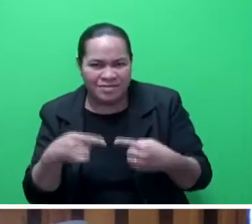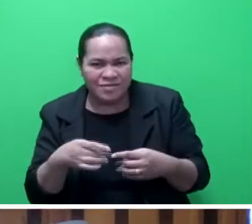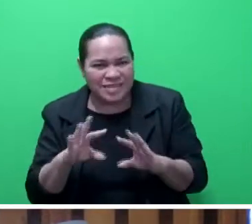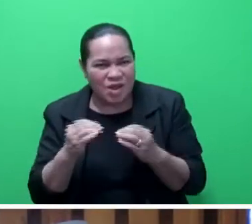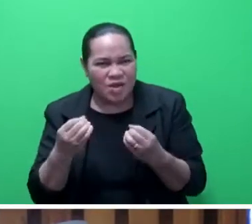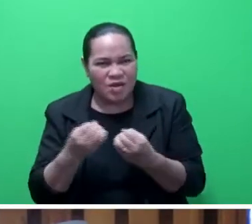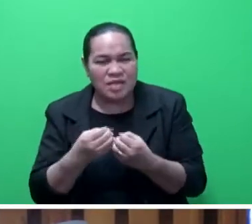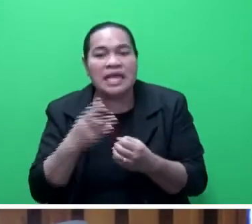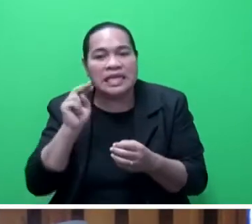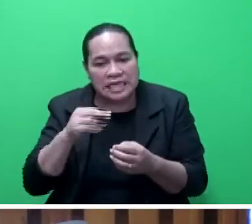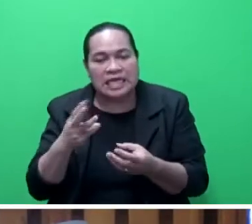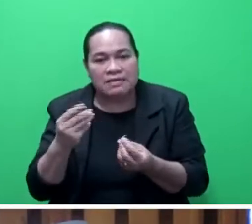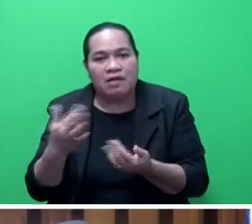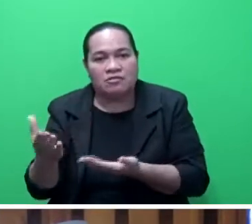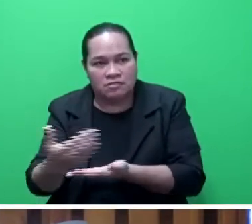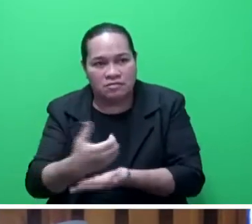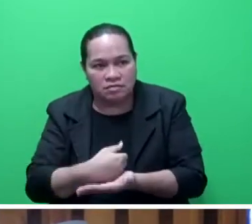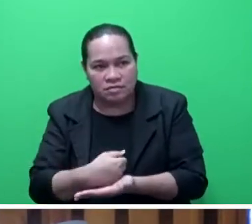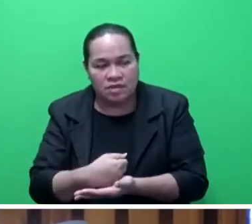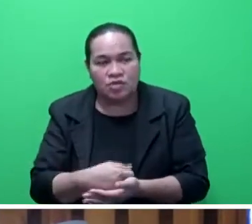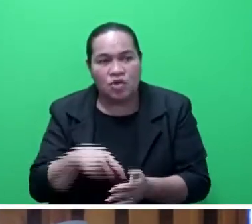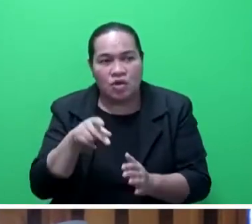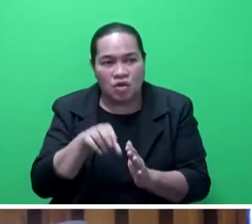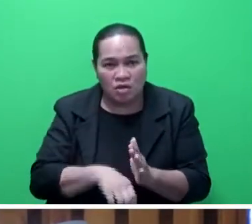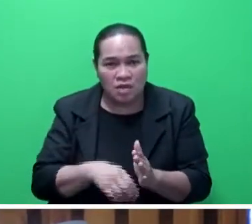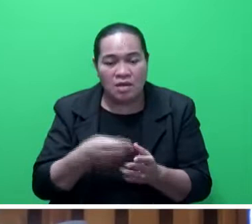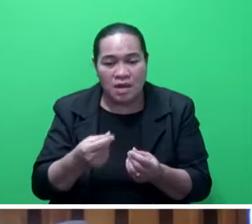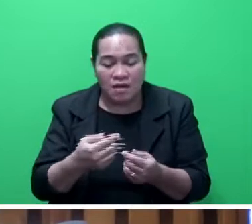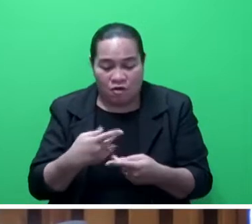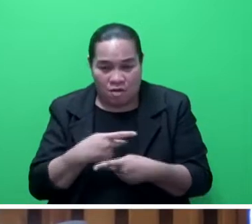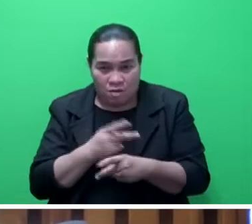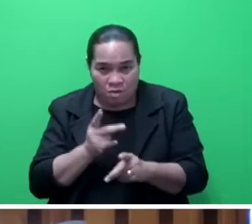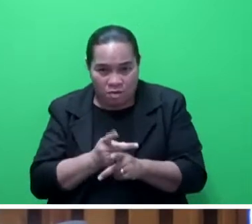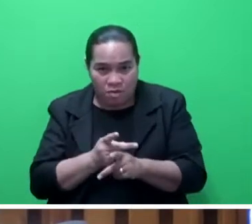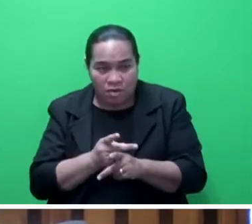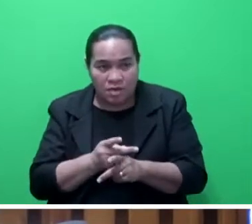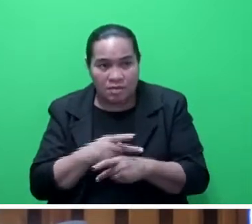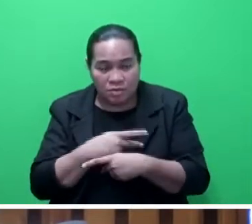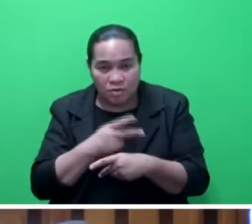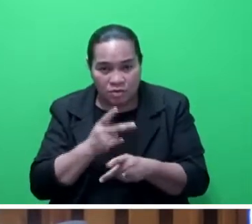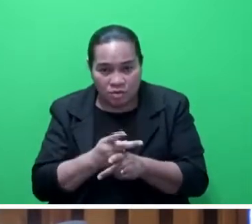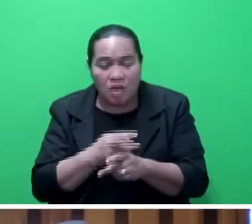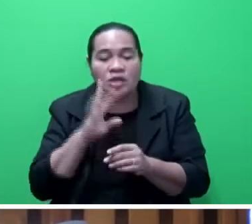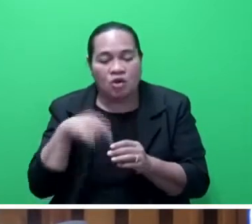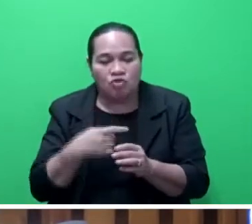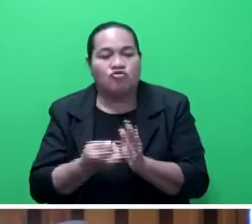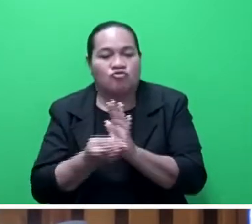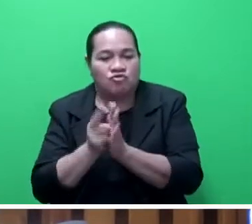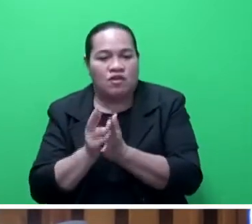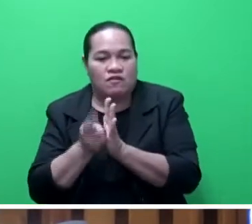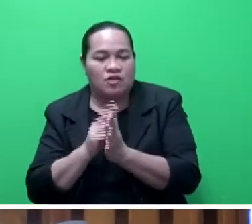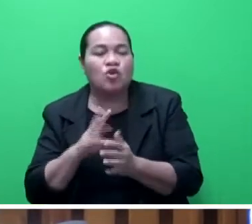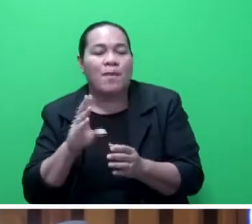sufficient revenue, and this is only possible when prices for the goods that they produce are periodically reviewed and goods are sold at the right